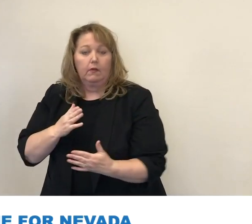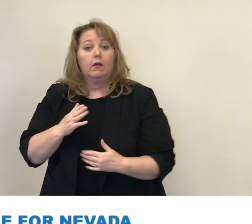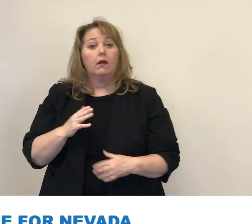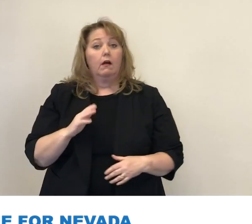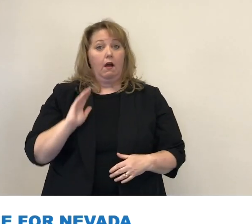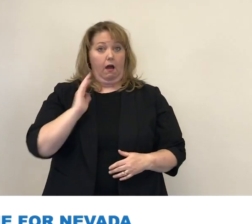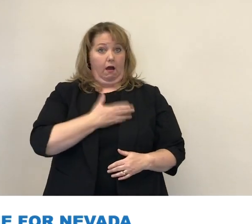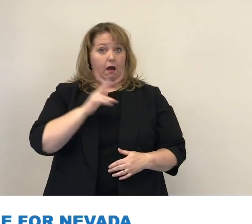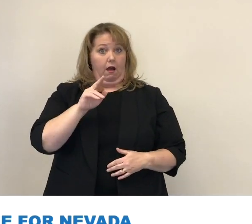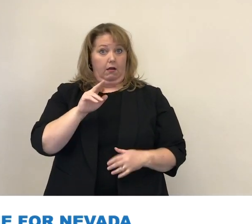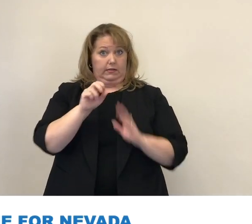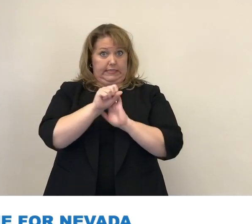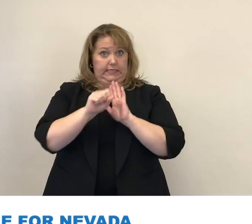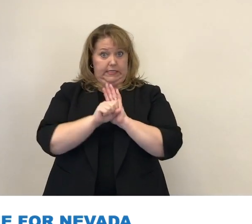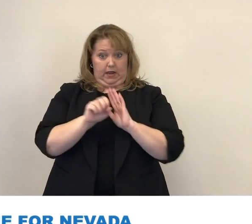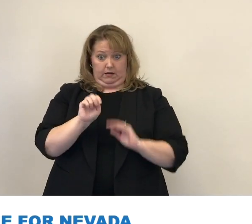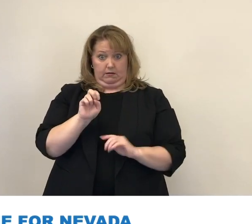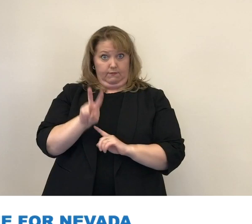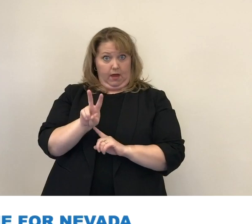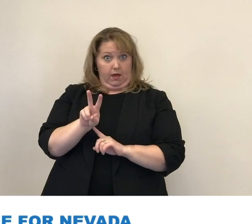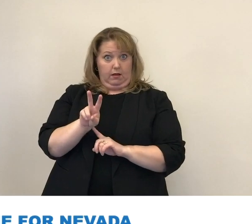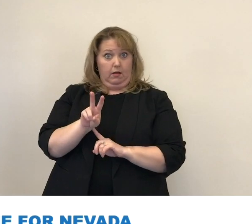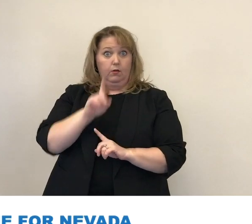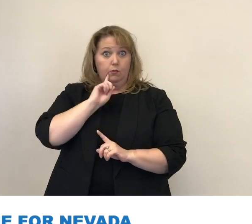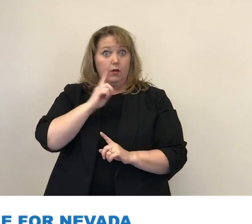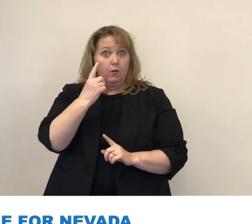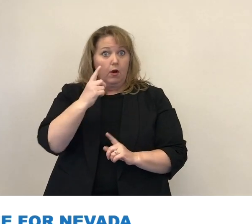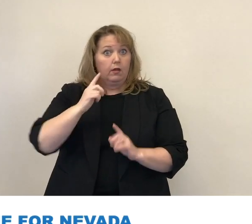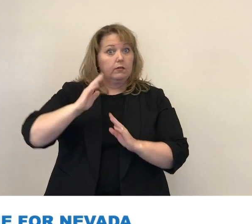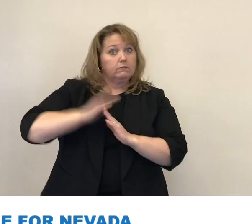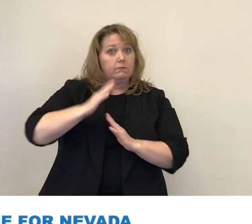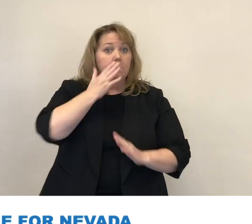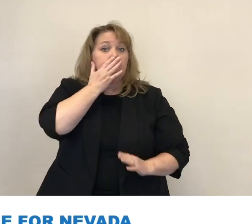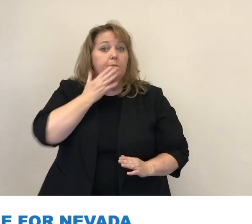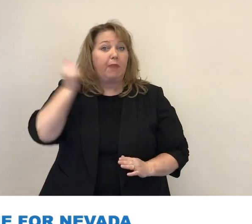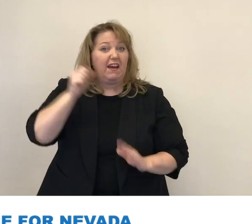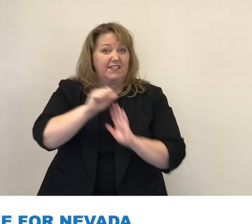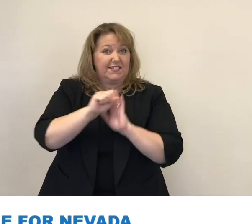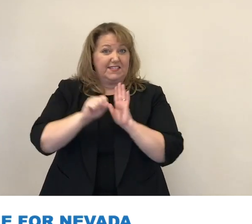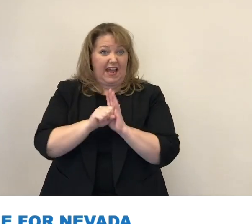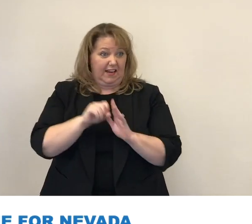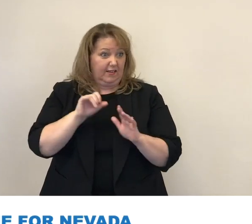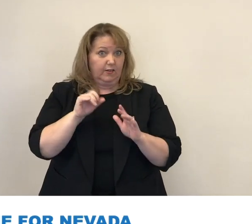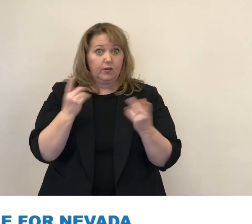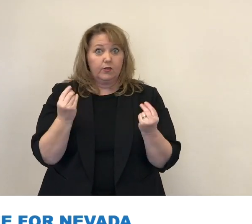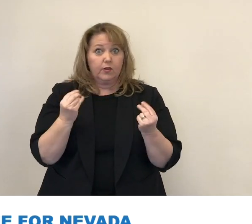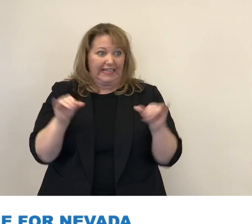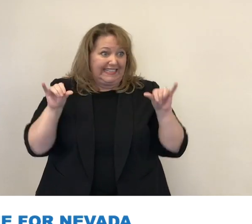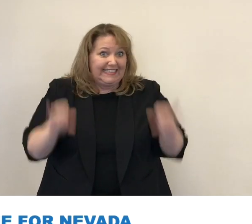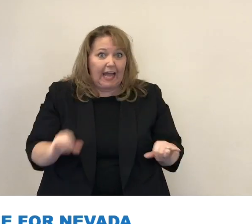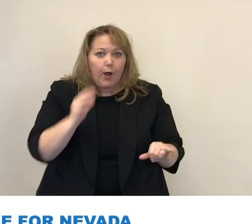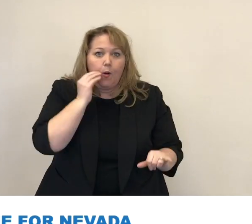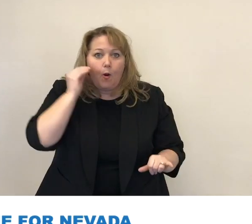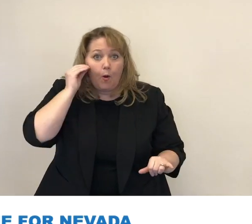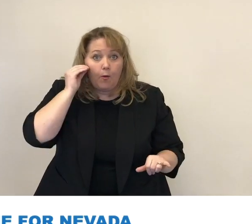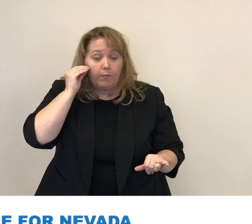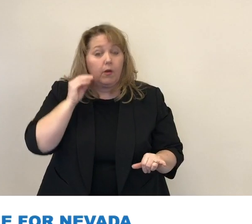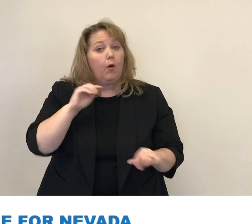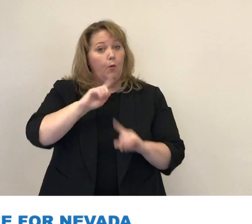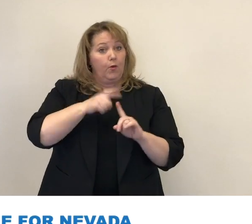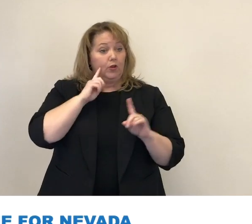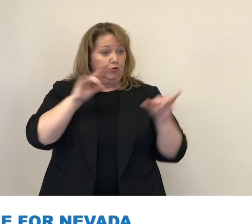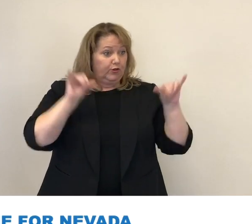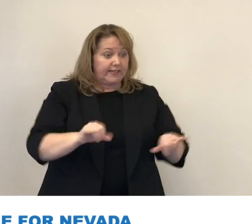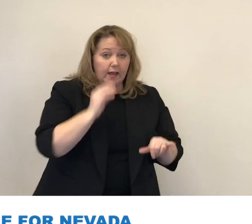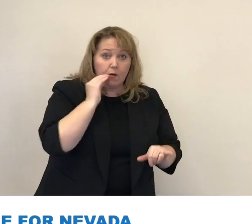best states at taking social distancing seriously. And no one should be surprised, because when you stay home for Nevada, you do it